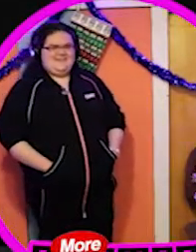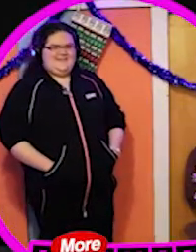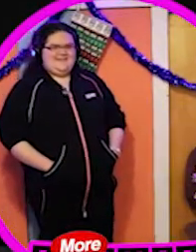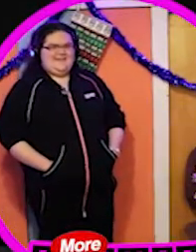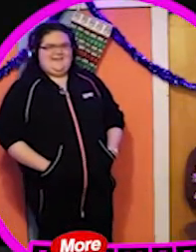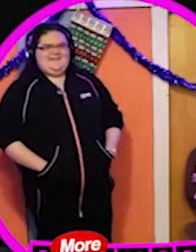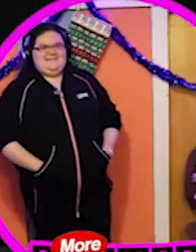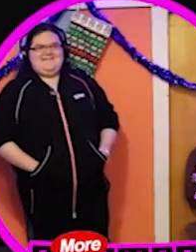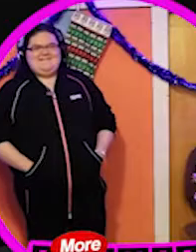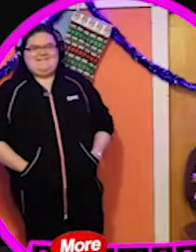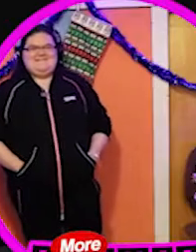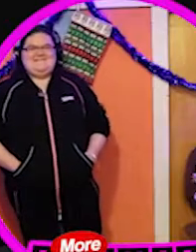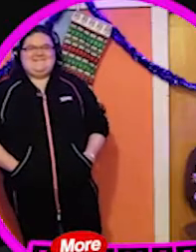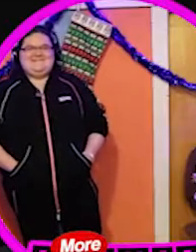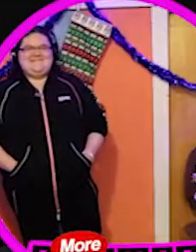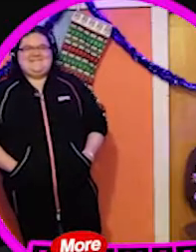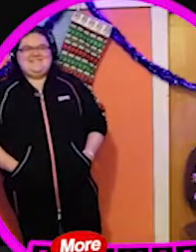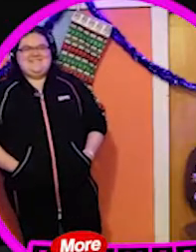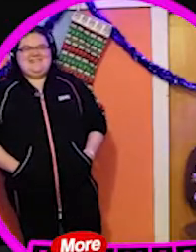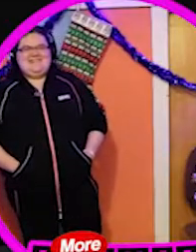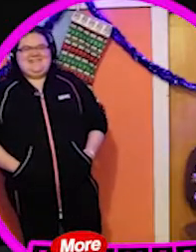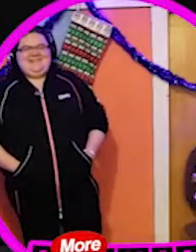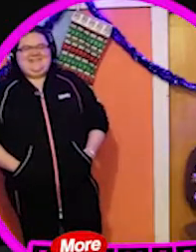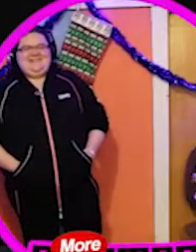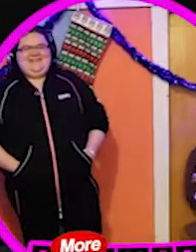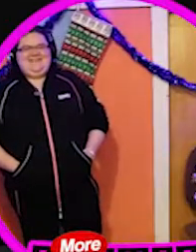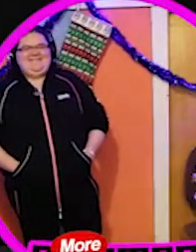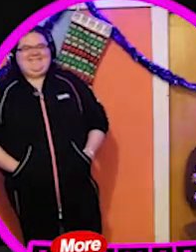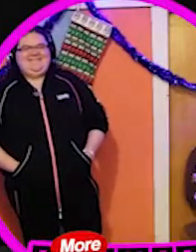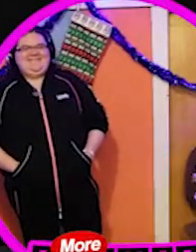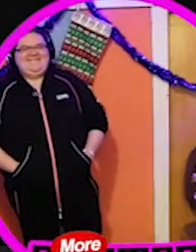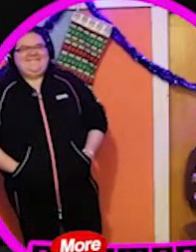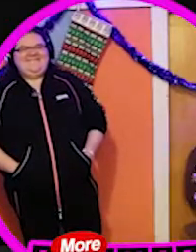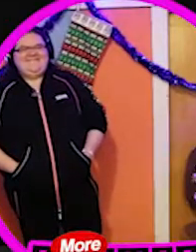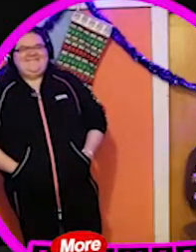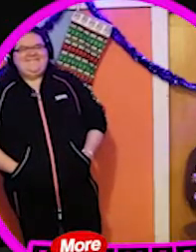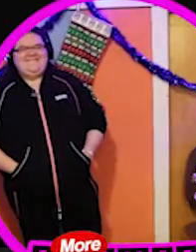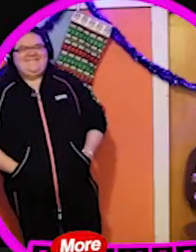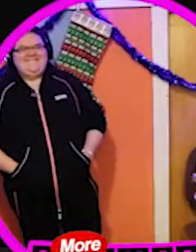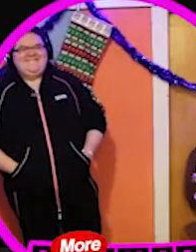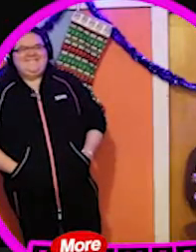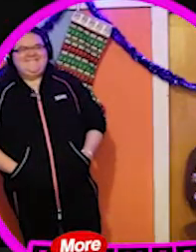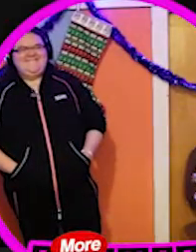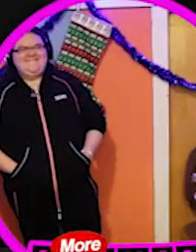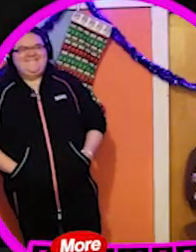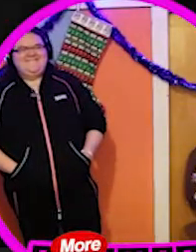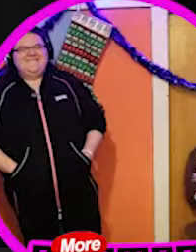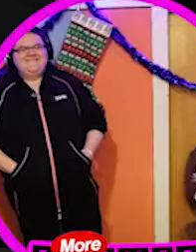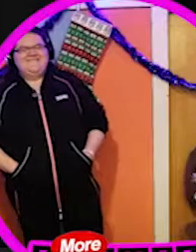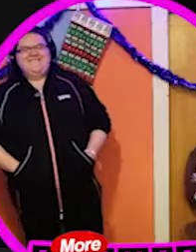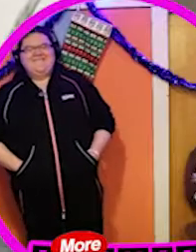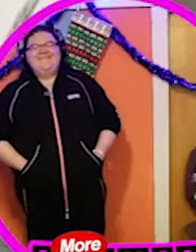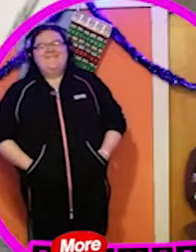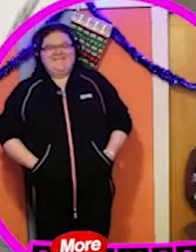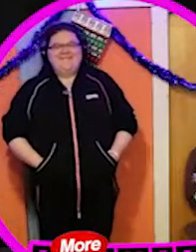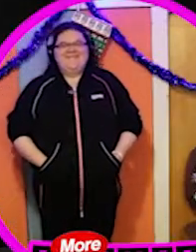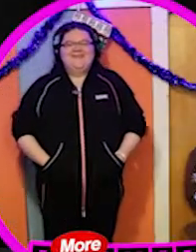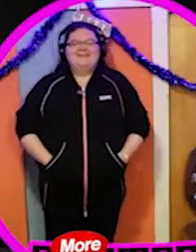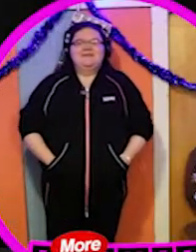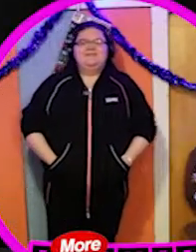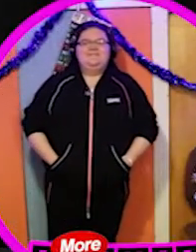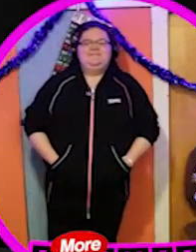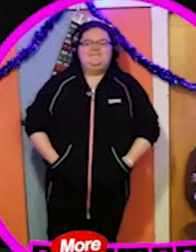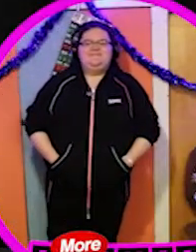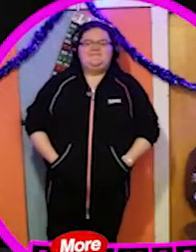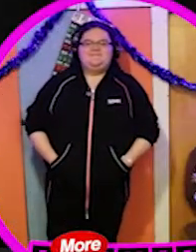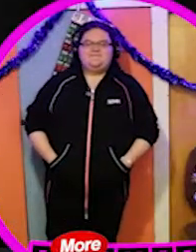shank and he's staring at me. From the next bed along. I think his bat does damage, so...